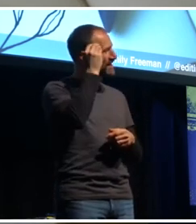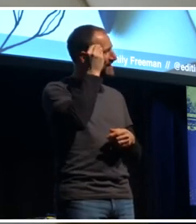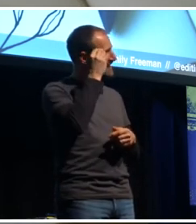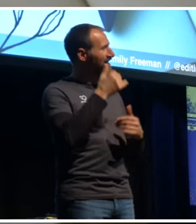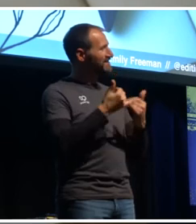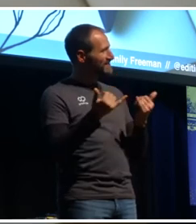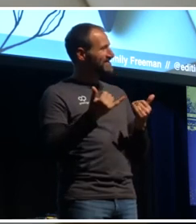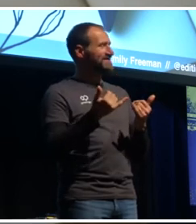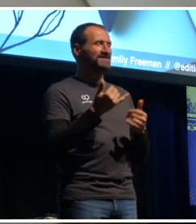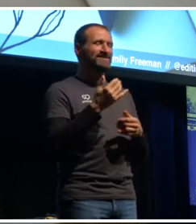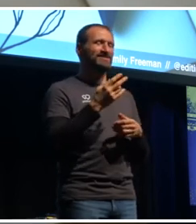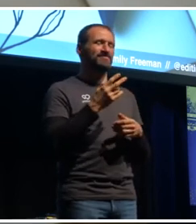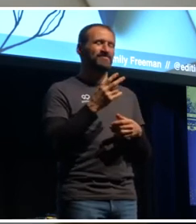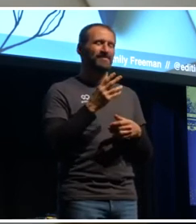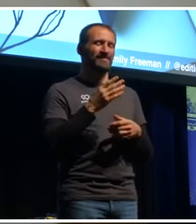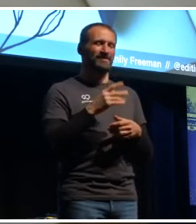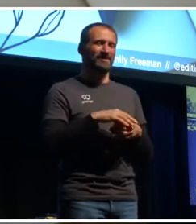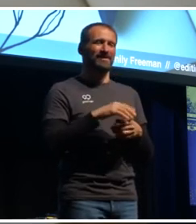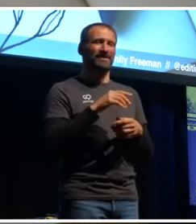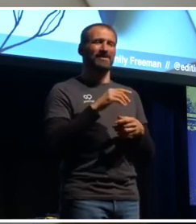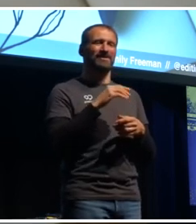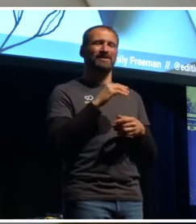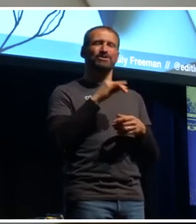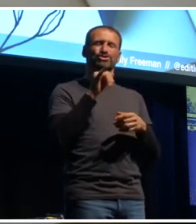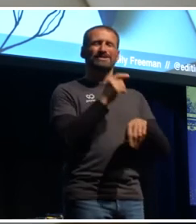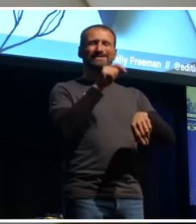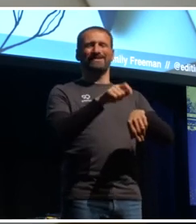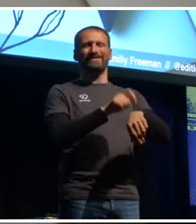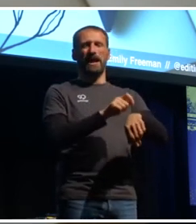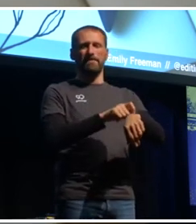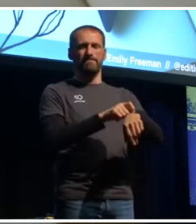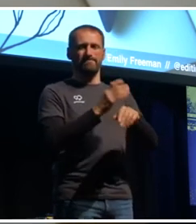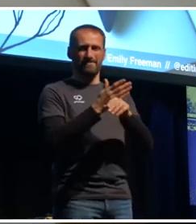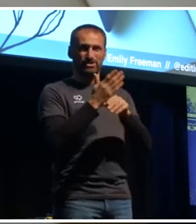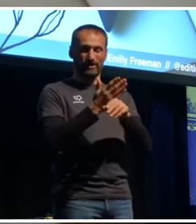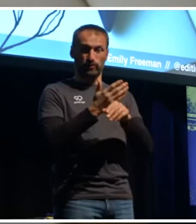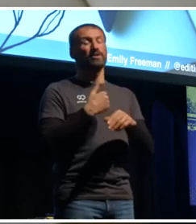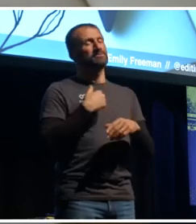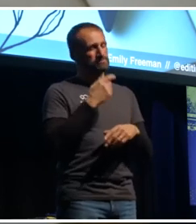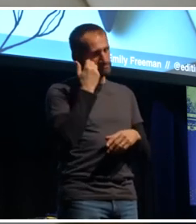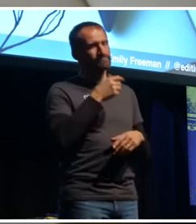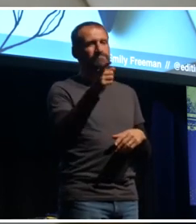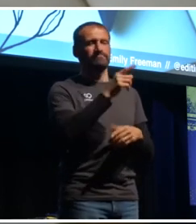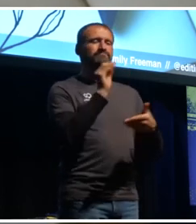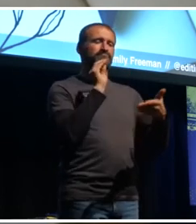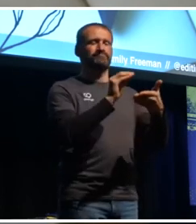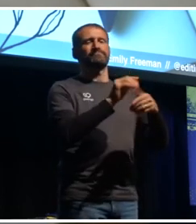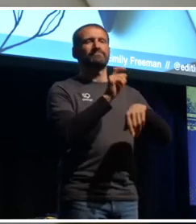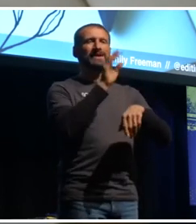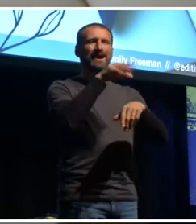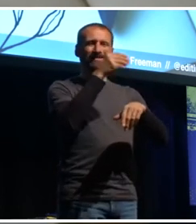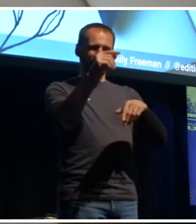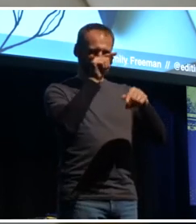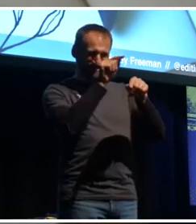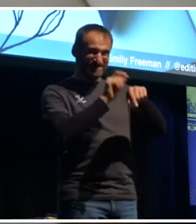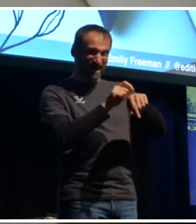that you don't, it slowly eats away at you. You feel guilty. Block off time in your calendar for the things that are important to